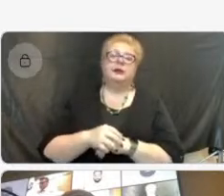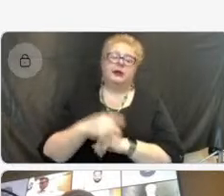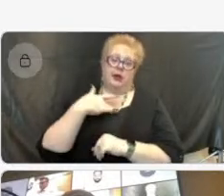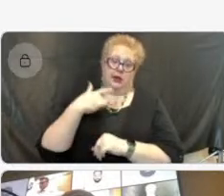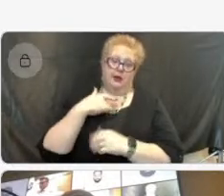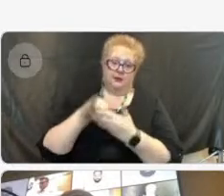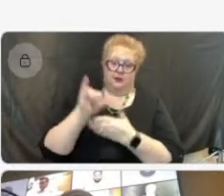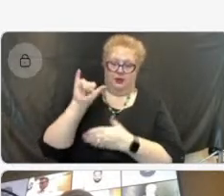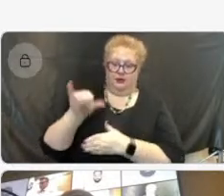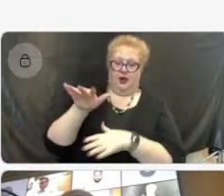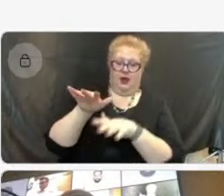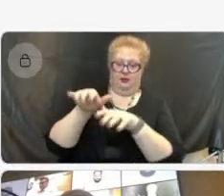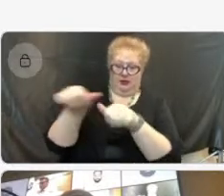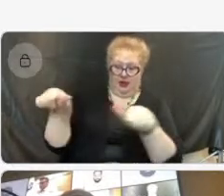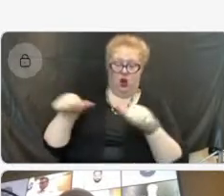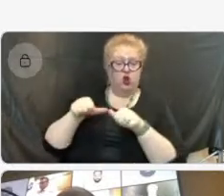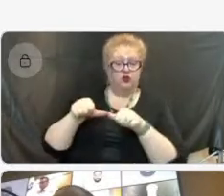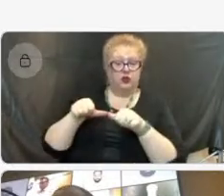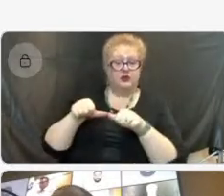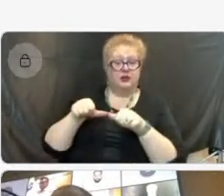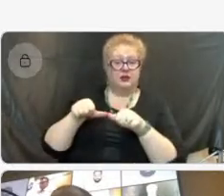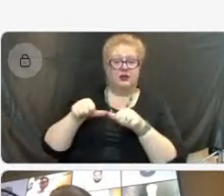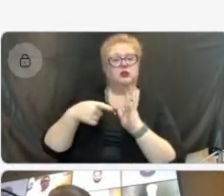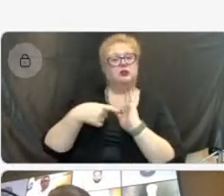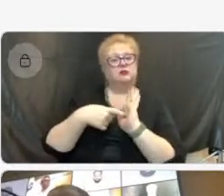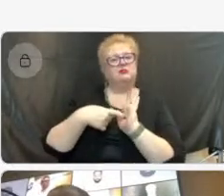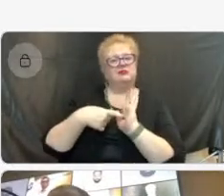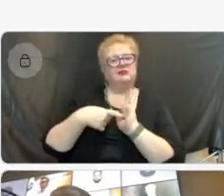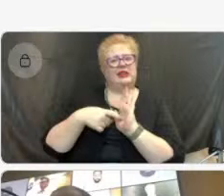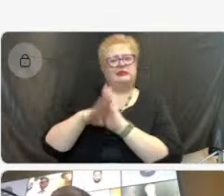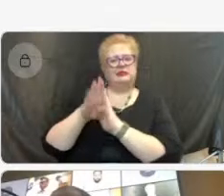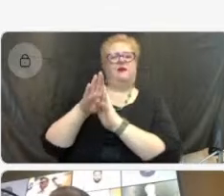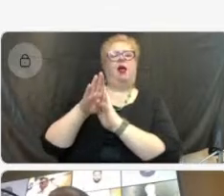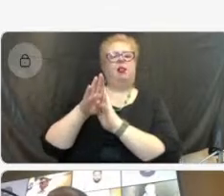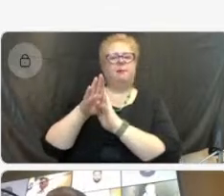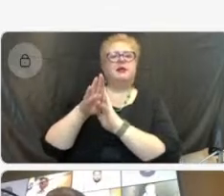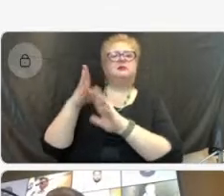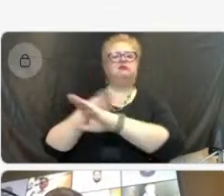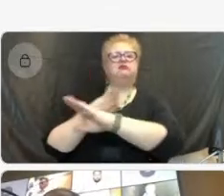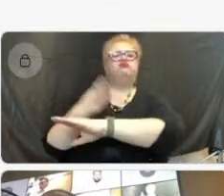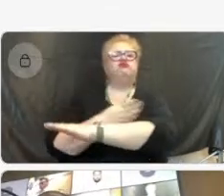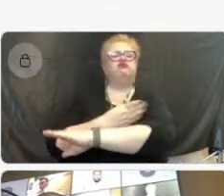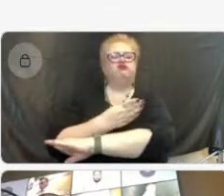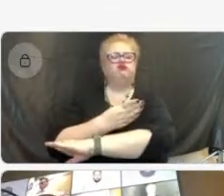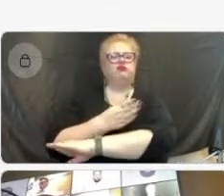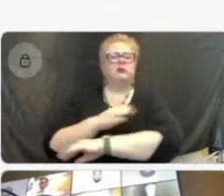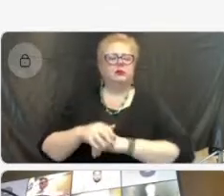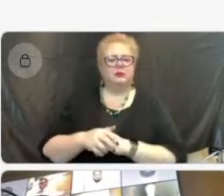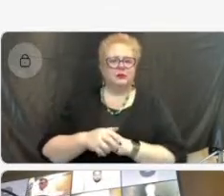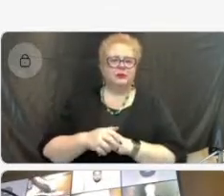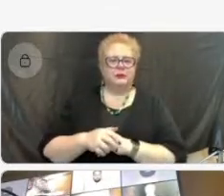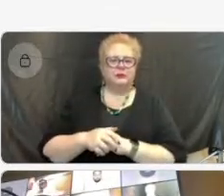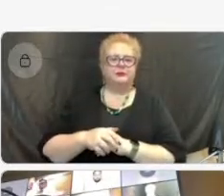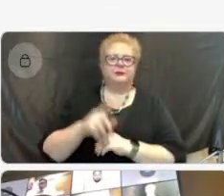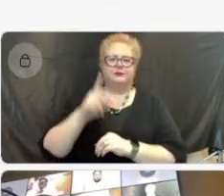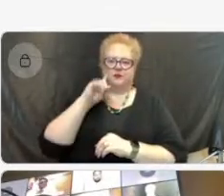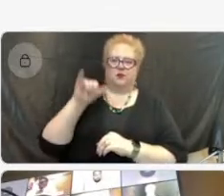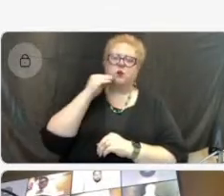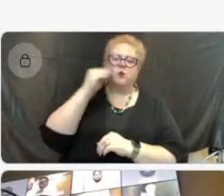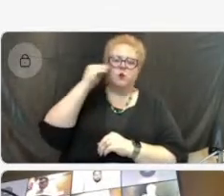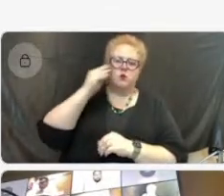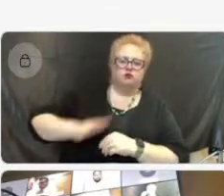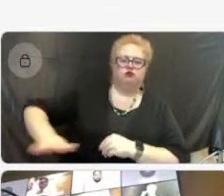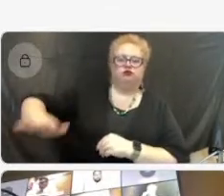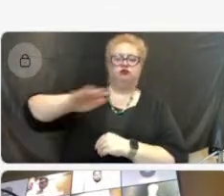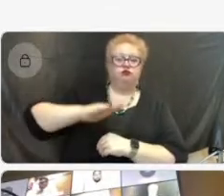that area warrants development, and the residential nature of it,